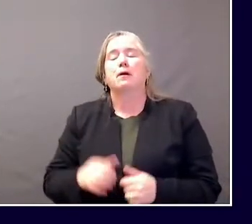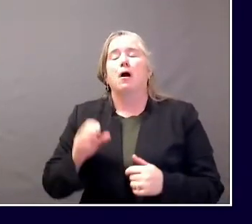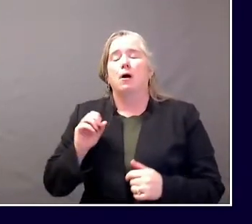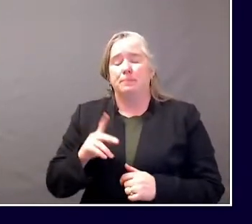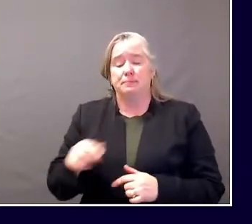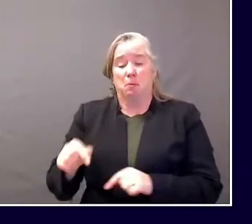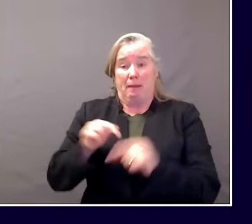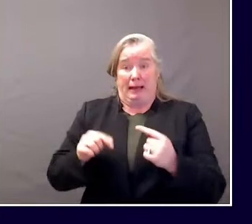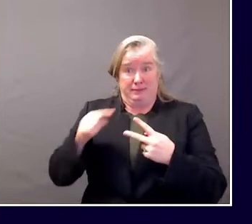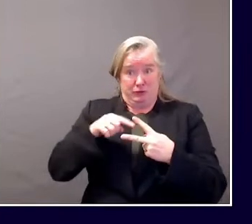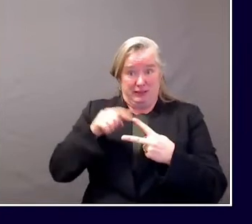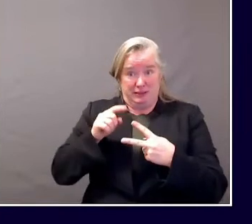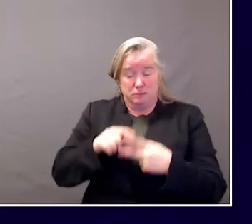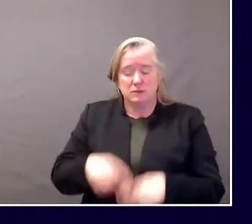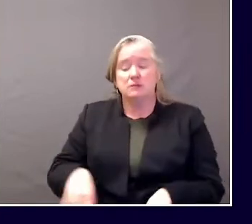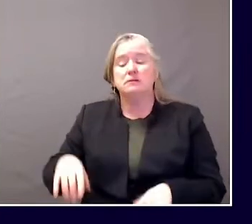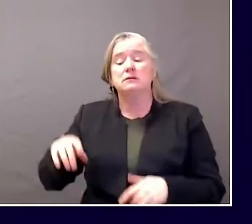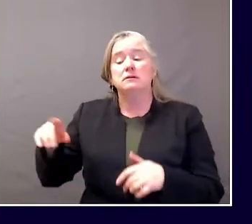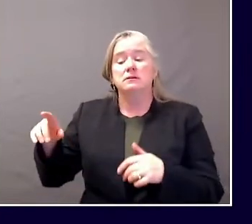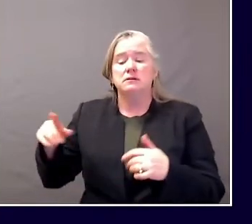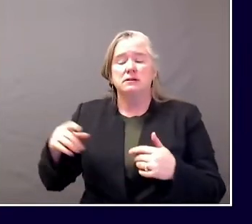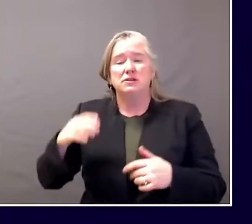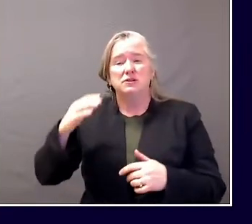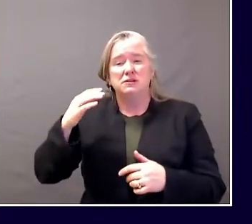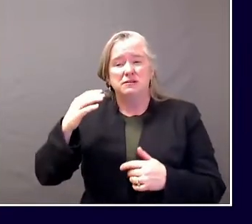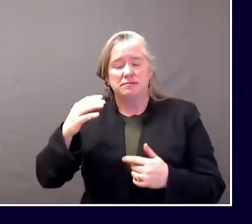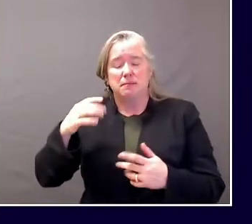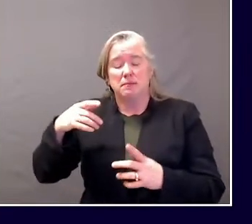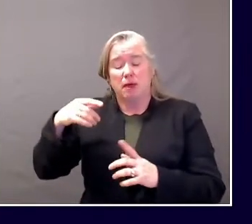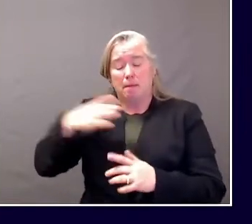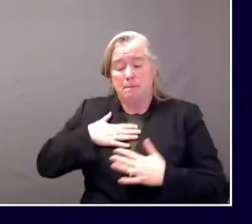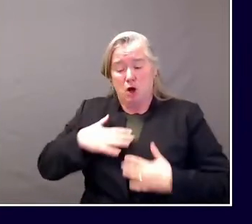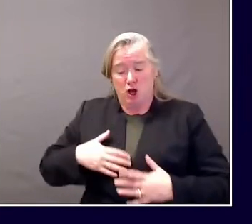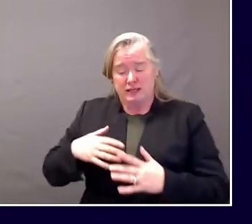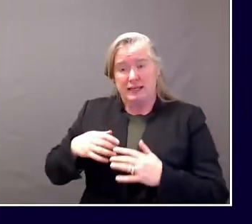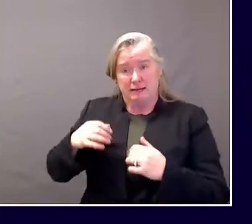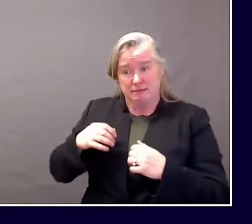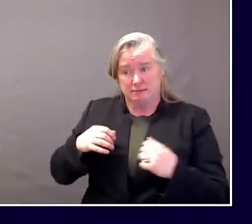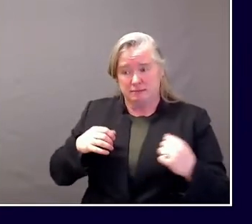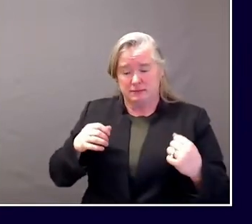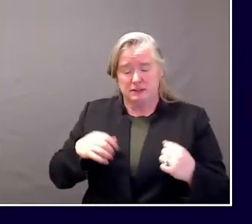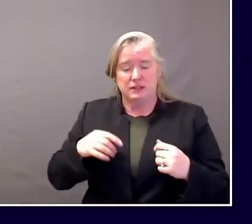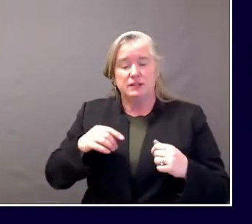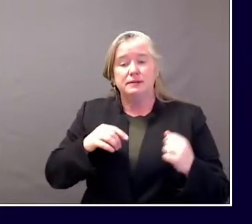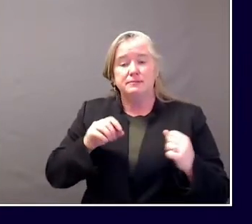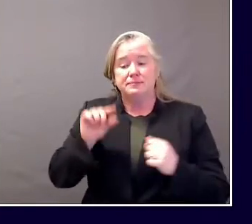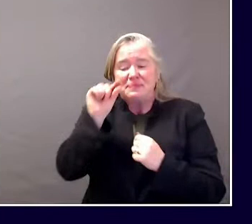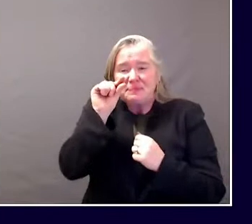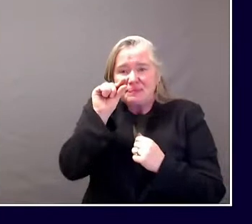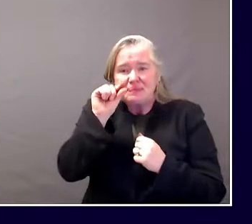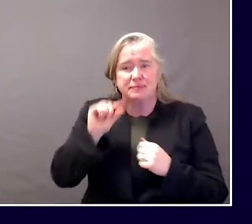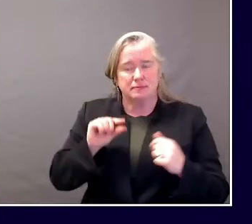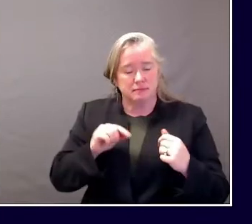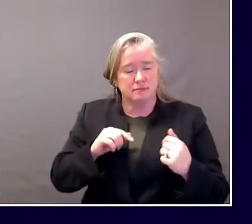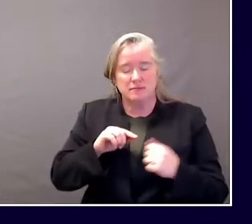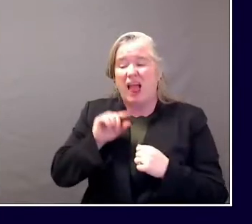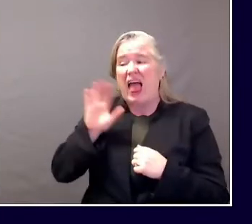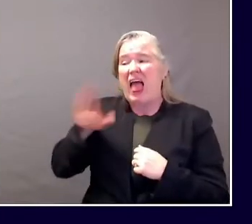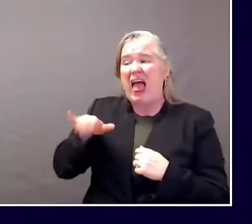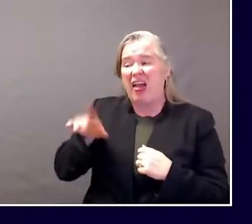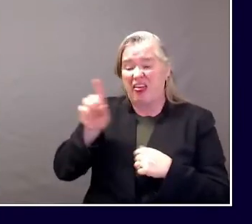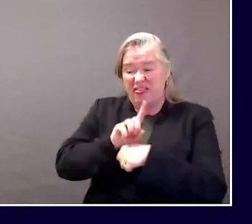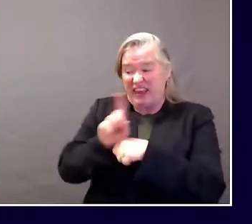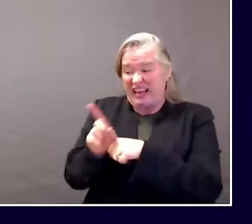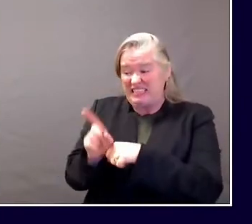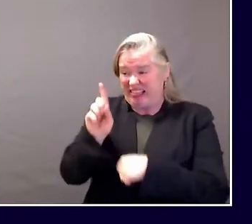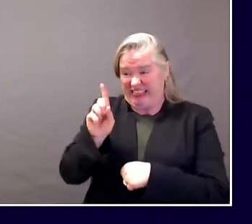body's immune system pump. It shows the body a little harmless snippet of a virus